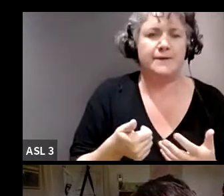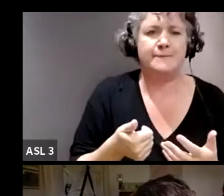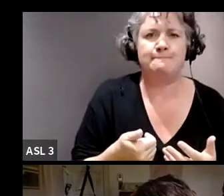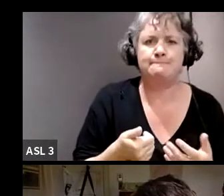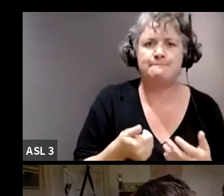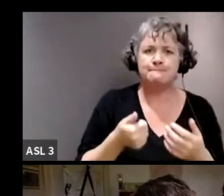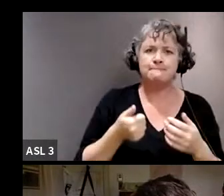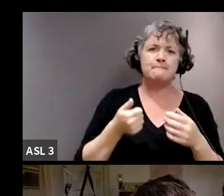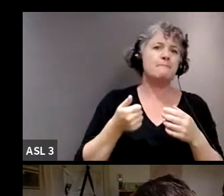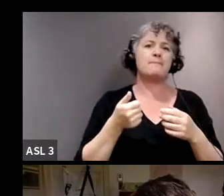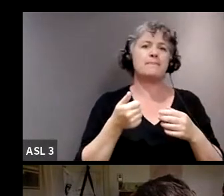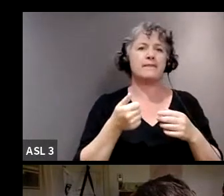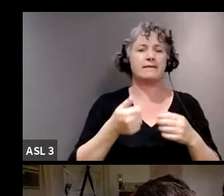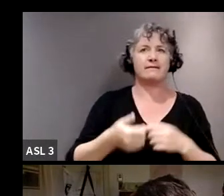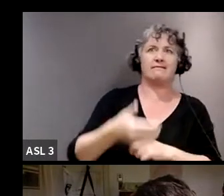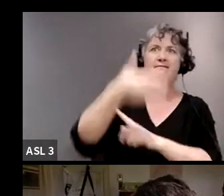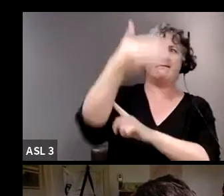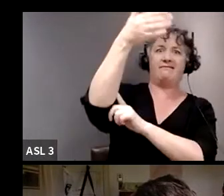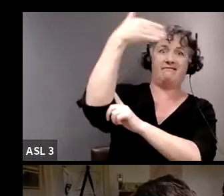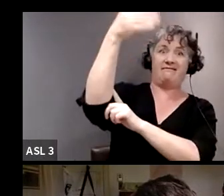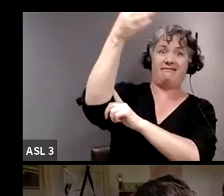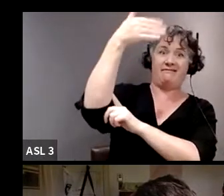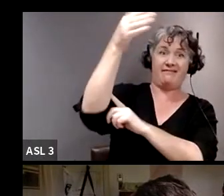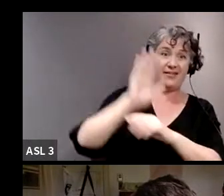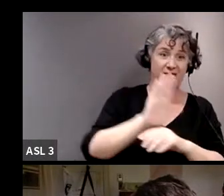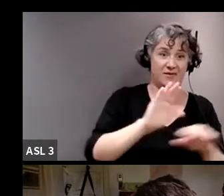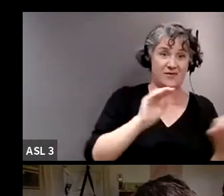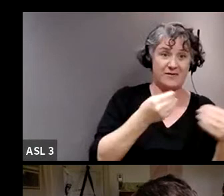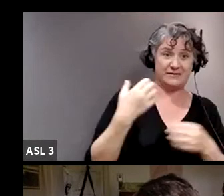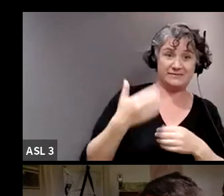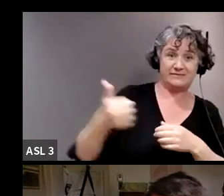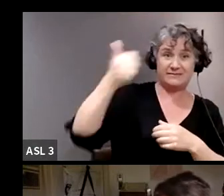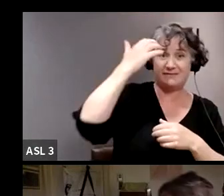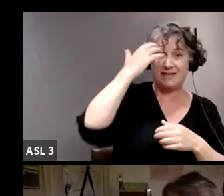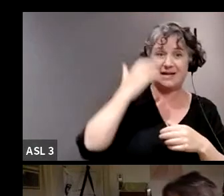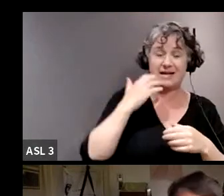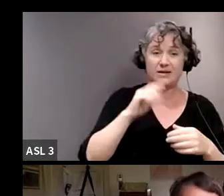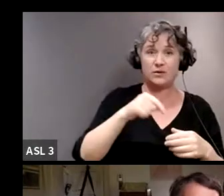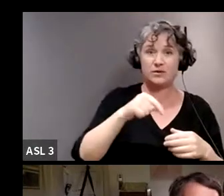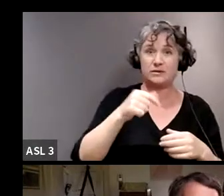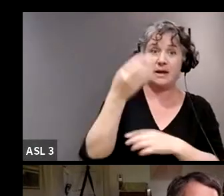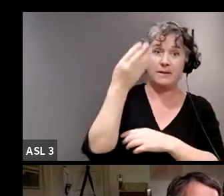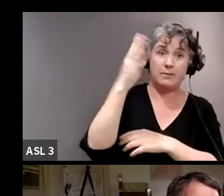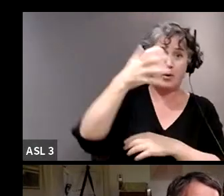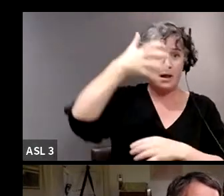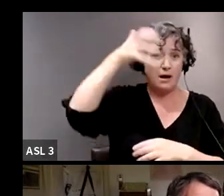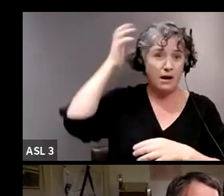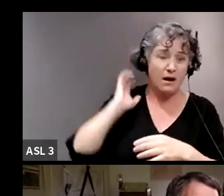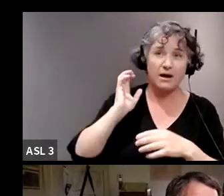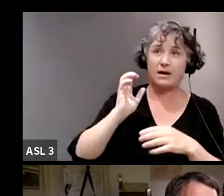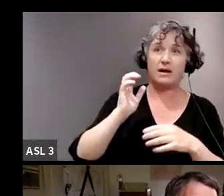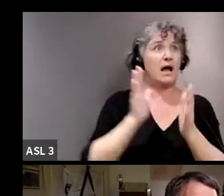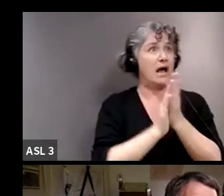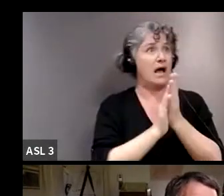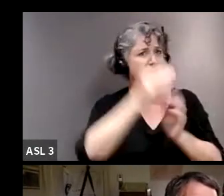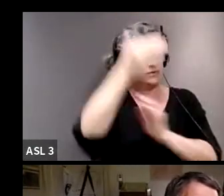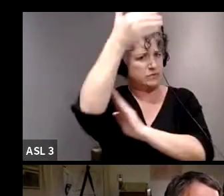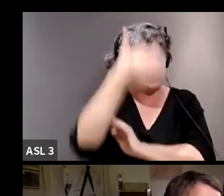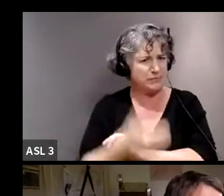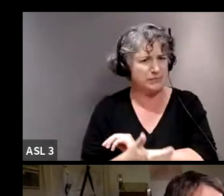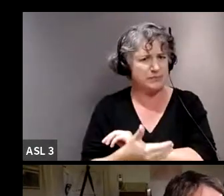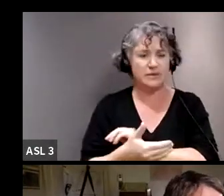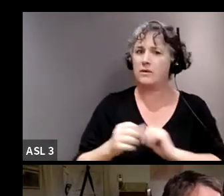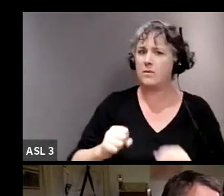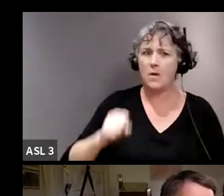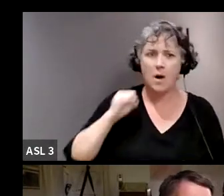their office without recourse despite requests from this board to lower it acting to freeze the opioids budget is not only an act of harm reduction